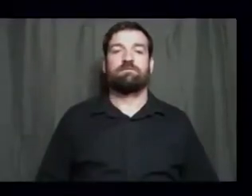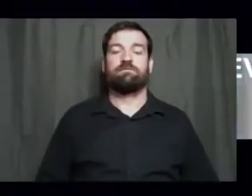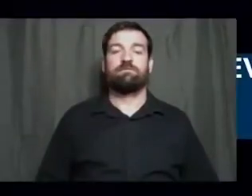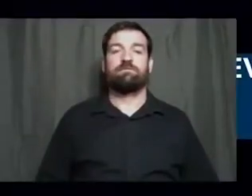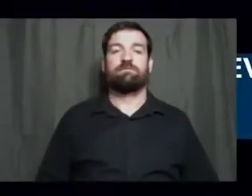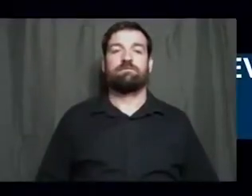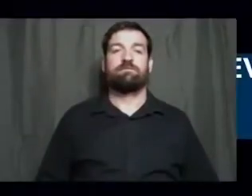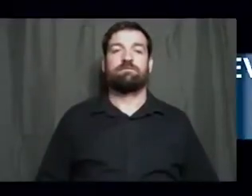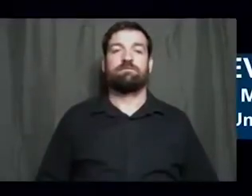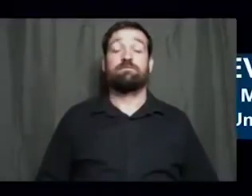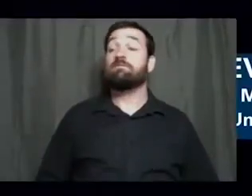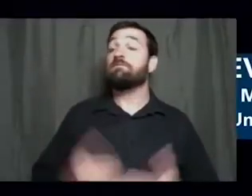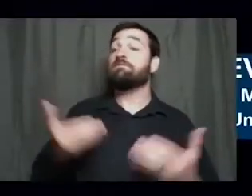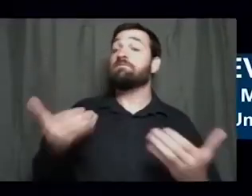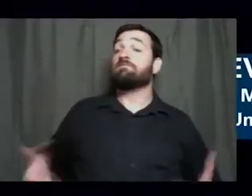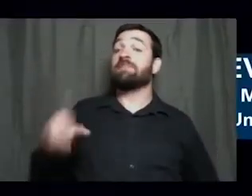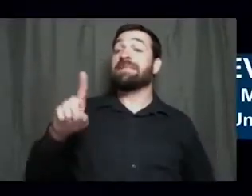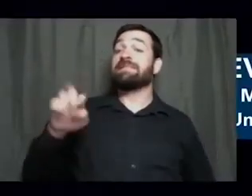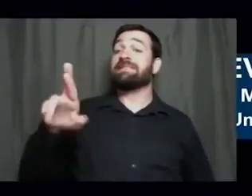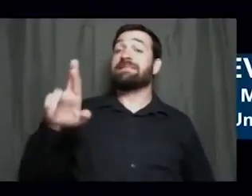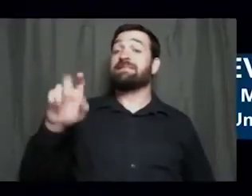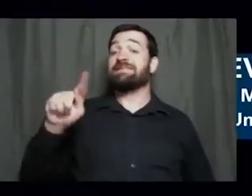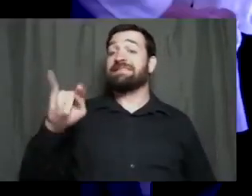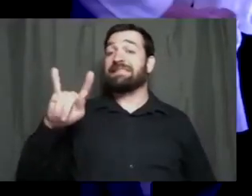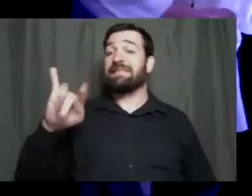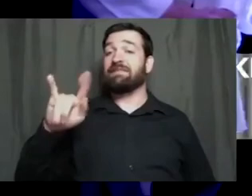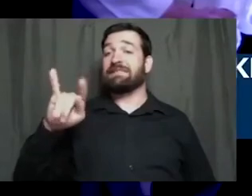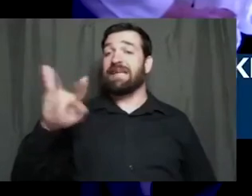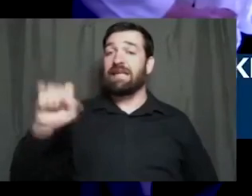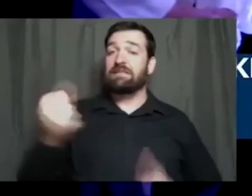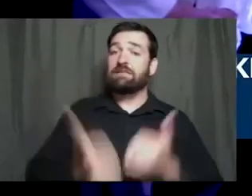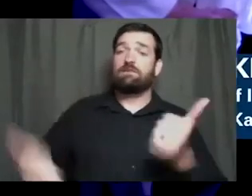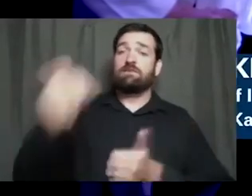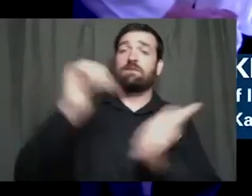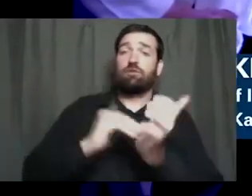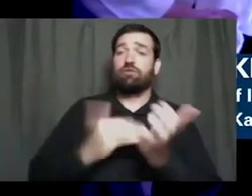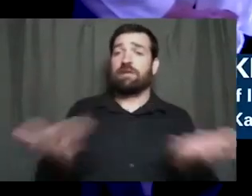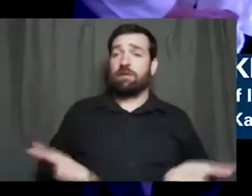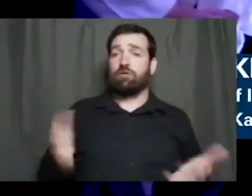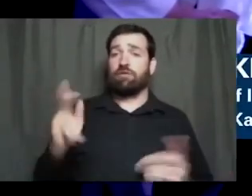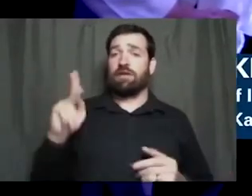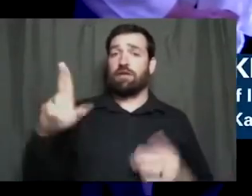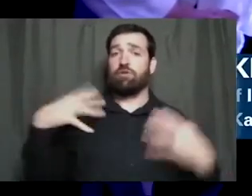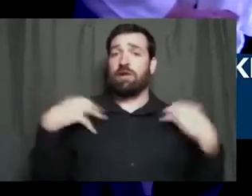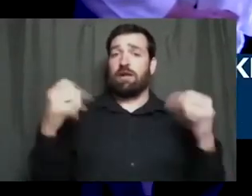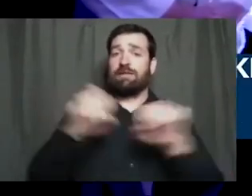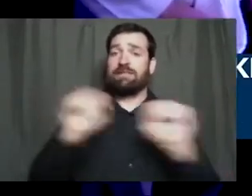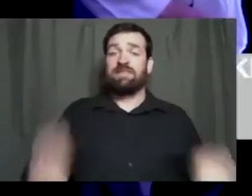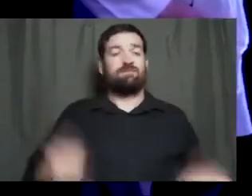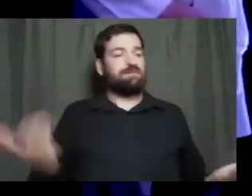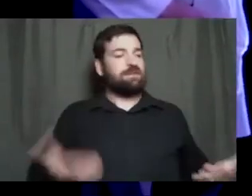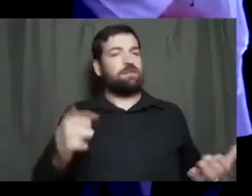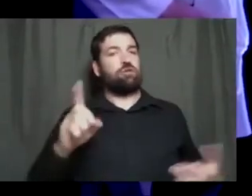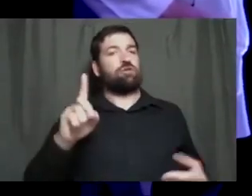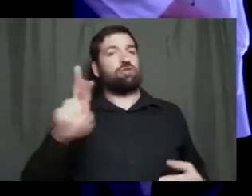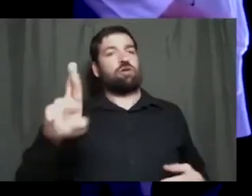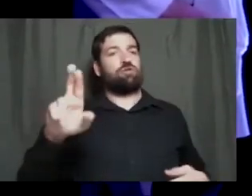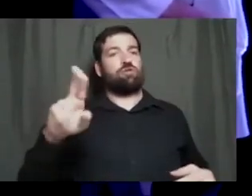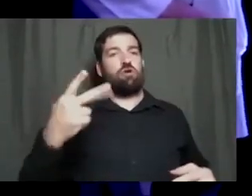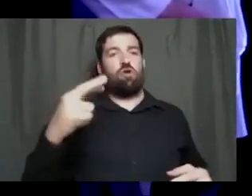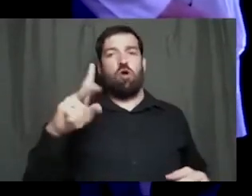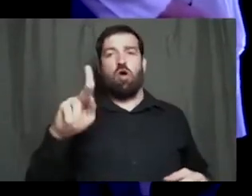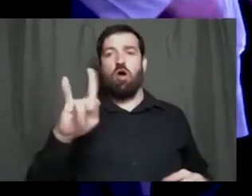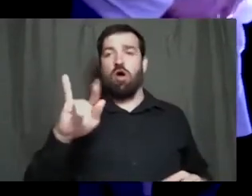This is Steve Stice, Chief Medical Officer at the University of Kansas Health System. I'm back in the freezer with my good friend, Dr. Hawkeye. Hi. We're here to make a point